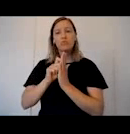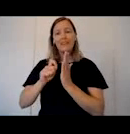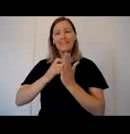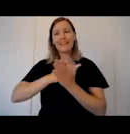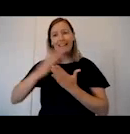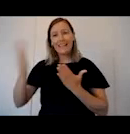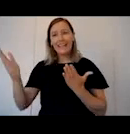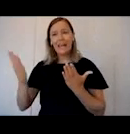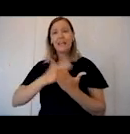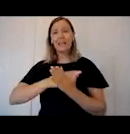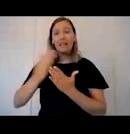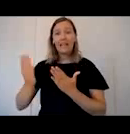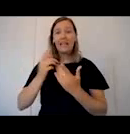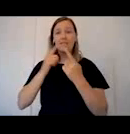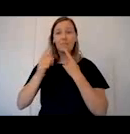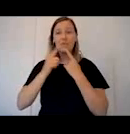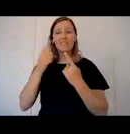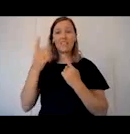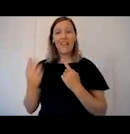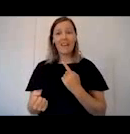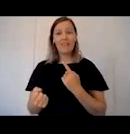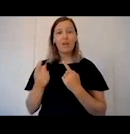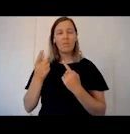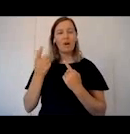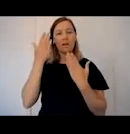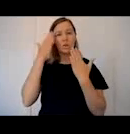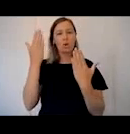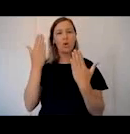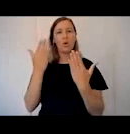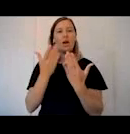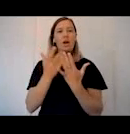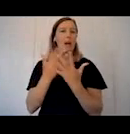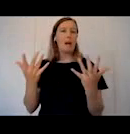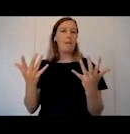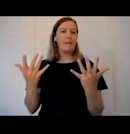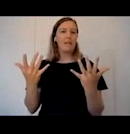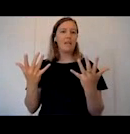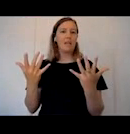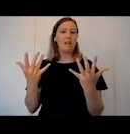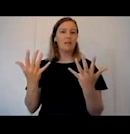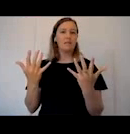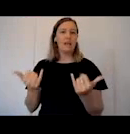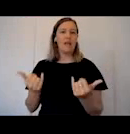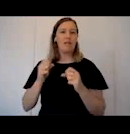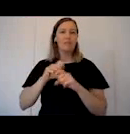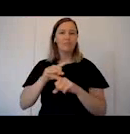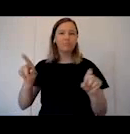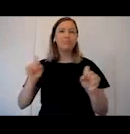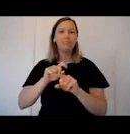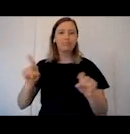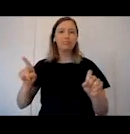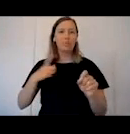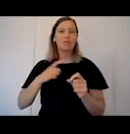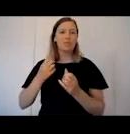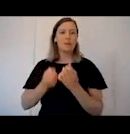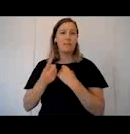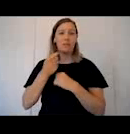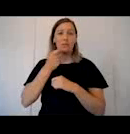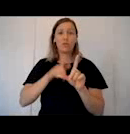messages. But I don't know how many have come out now, because it's been going on for a couple of years.